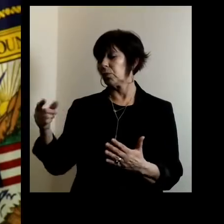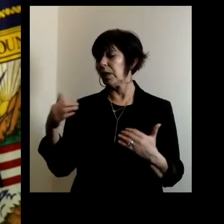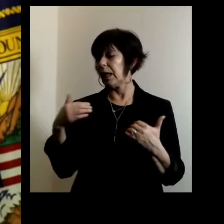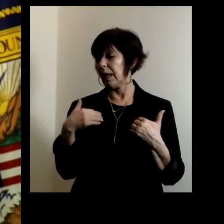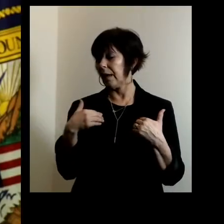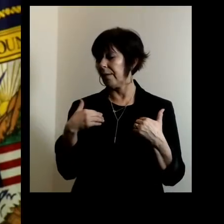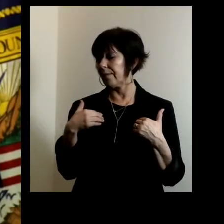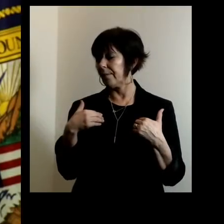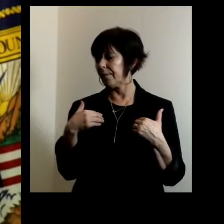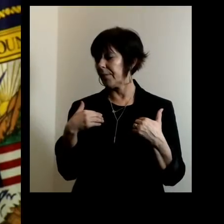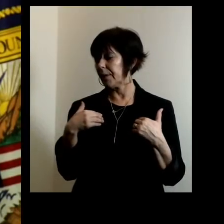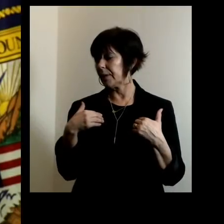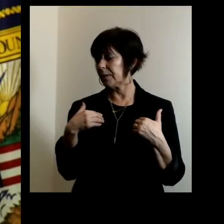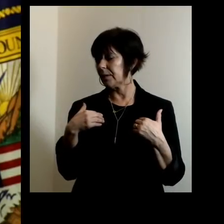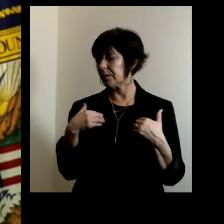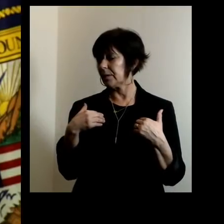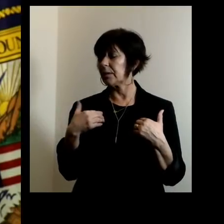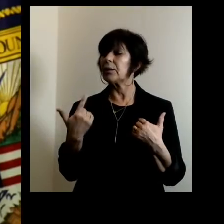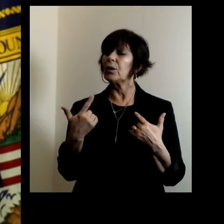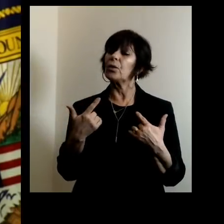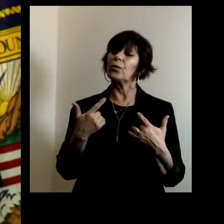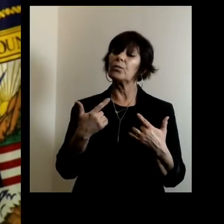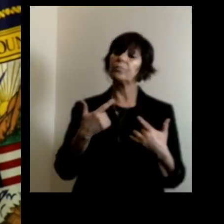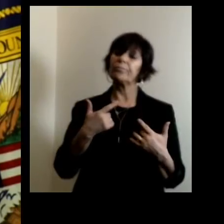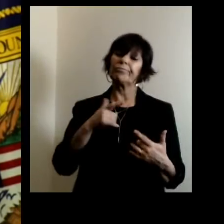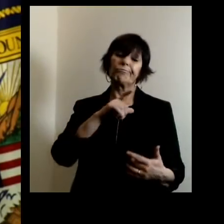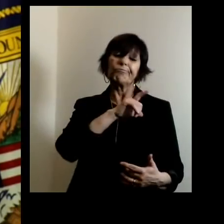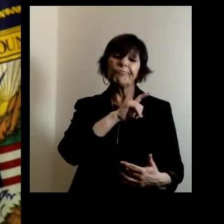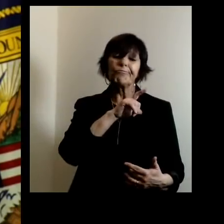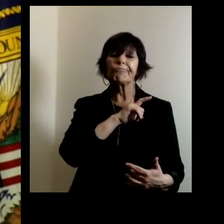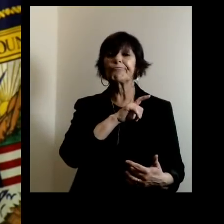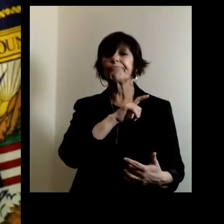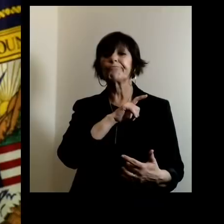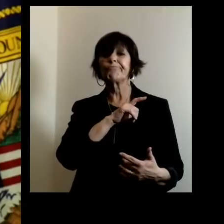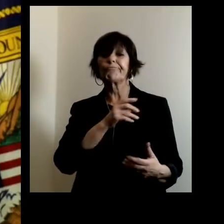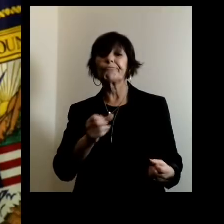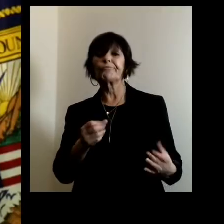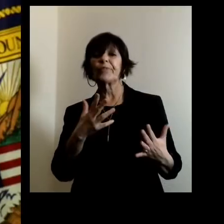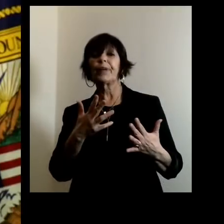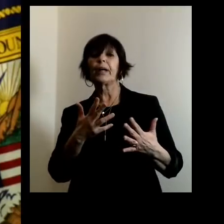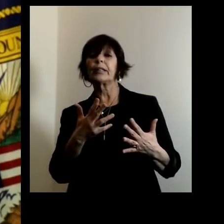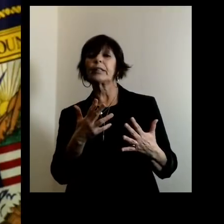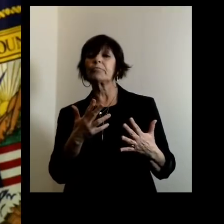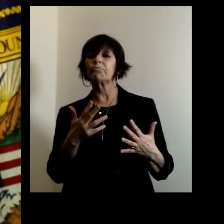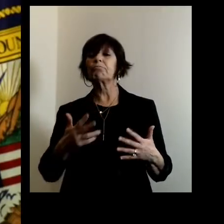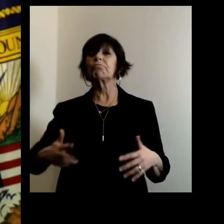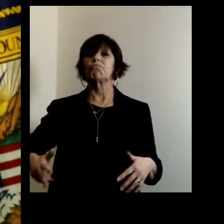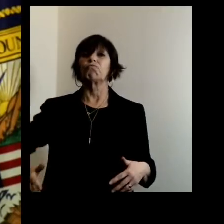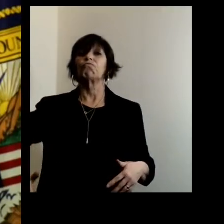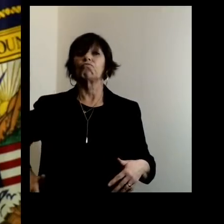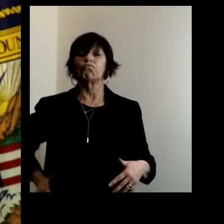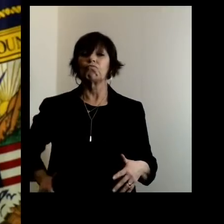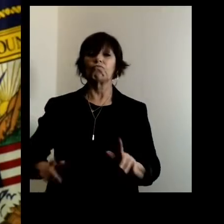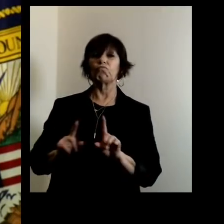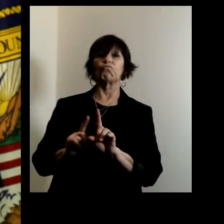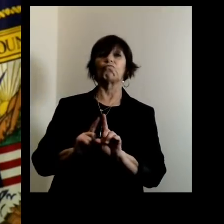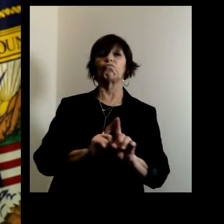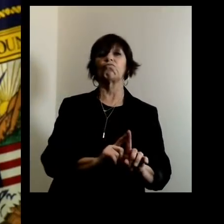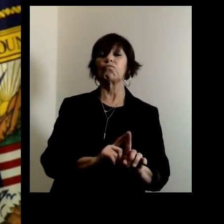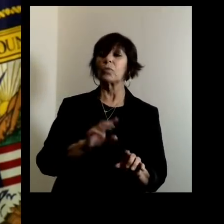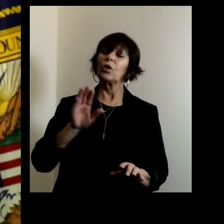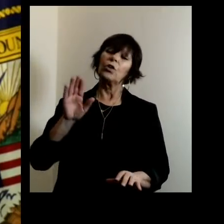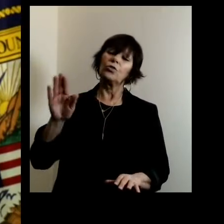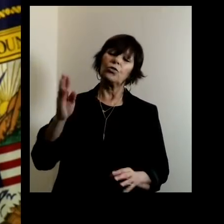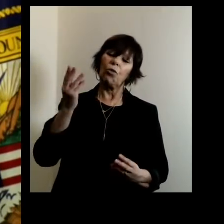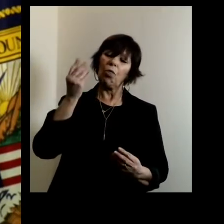security detail, the Erie County Sheriff's Office, providing armed guards to you specifically. Just your